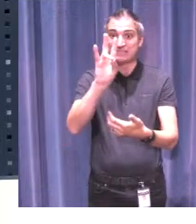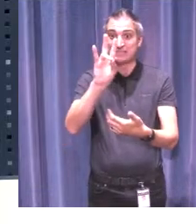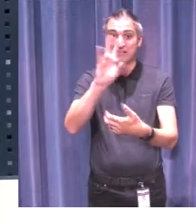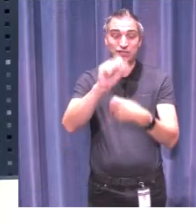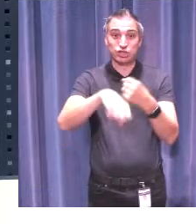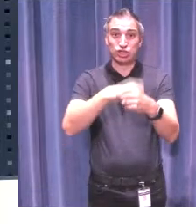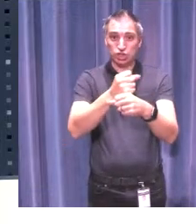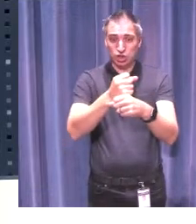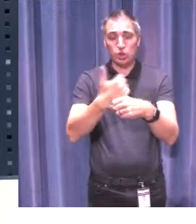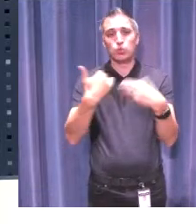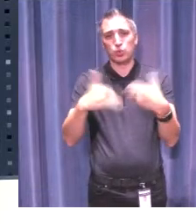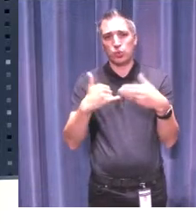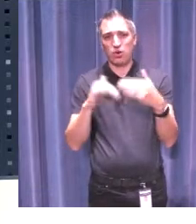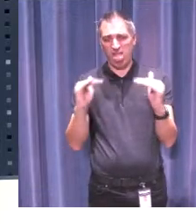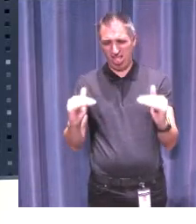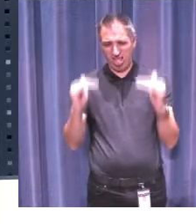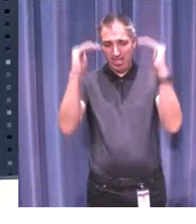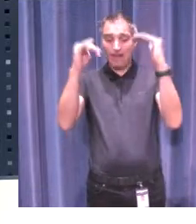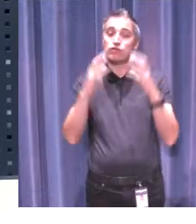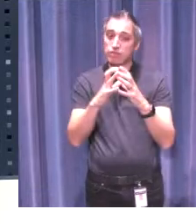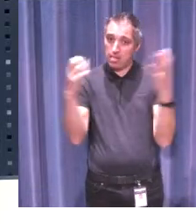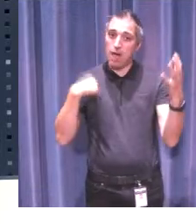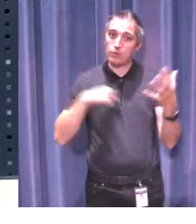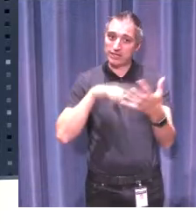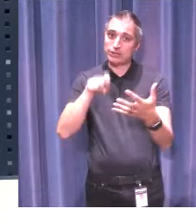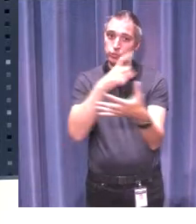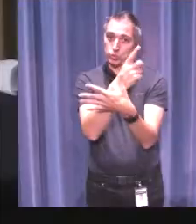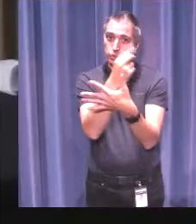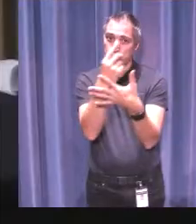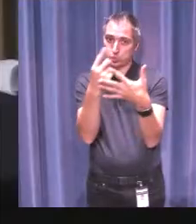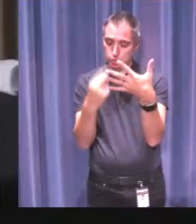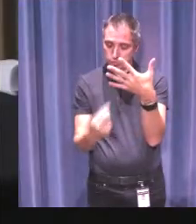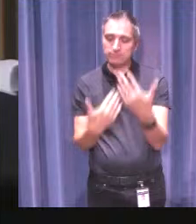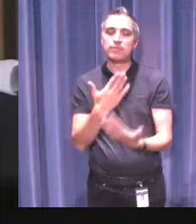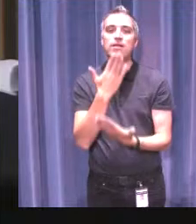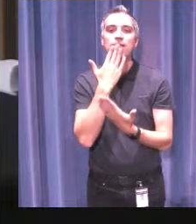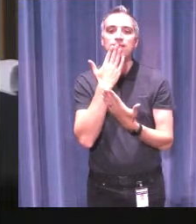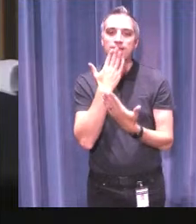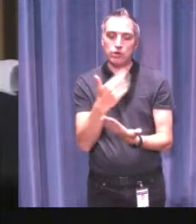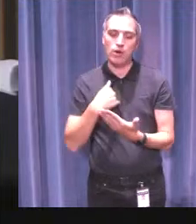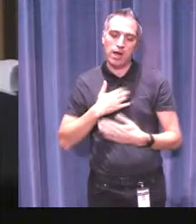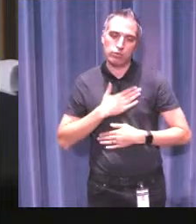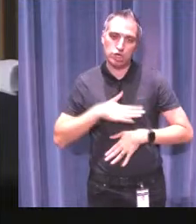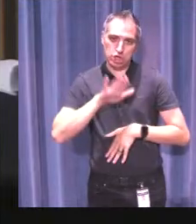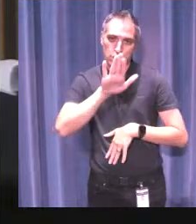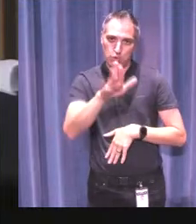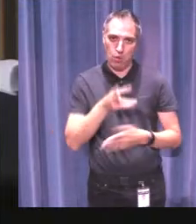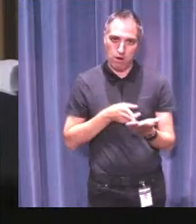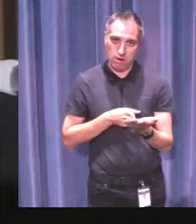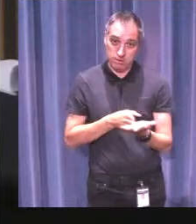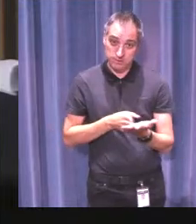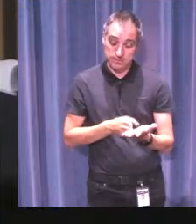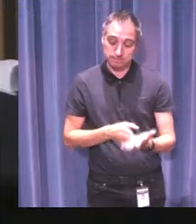to do. There's so much to do. Thank you. I appreciate your candor. Yeah.